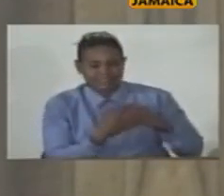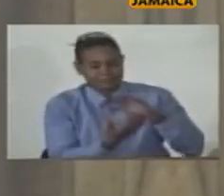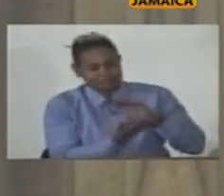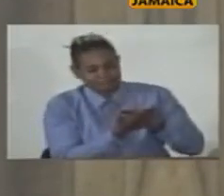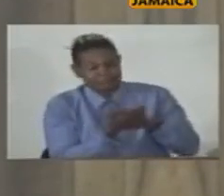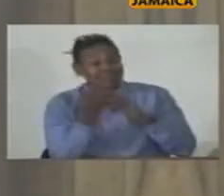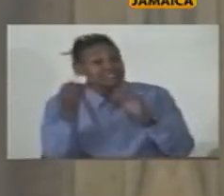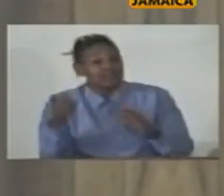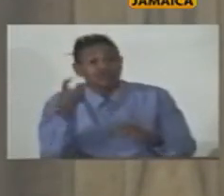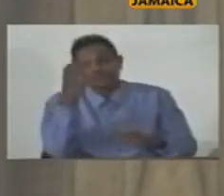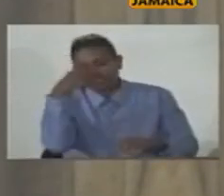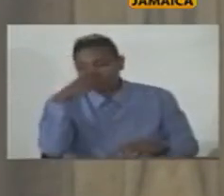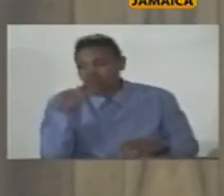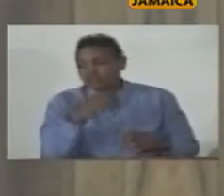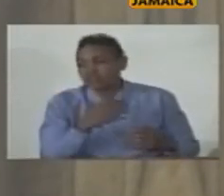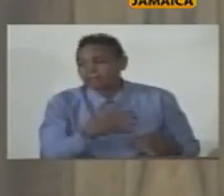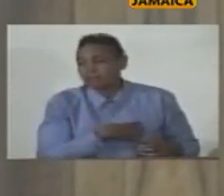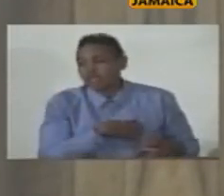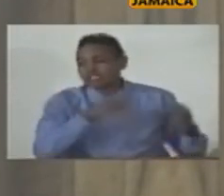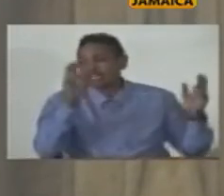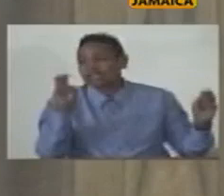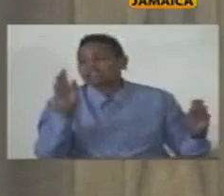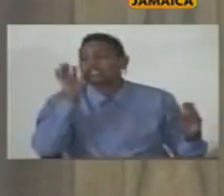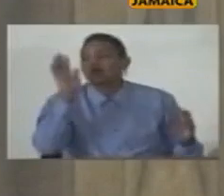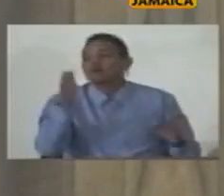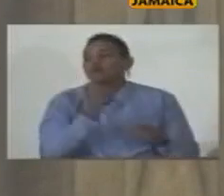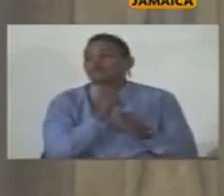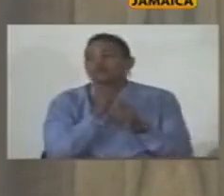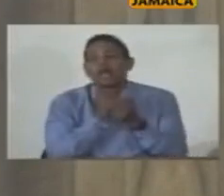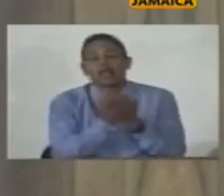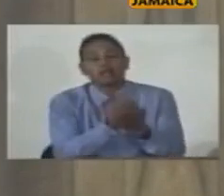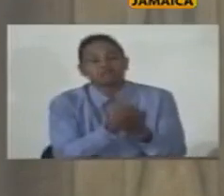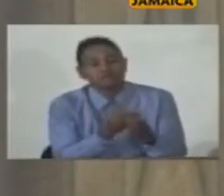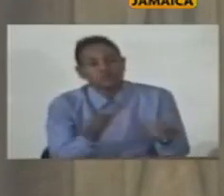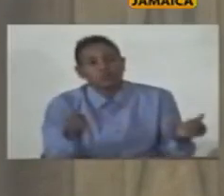issues, and this will be addressed.